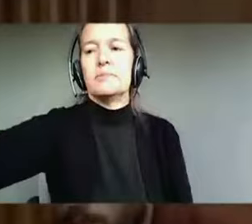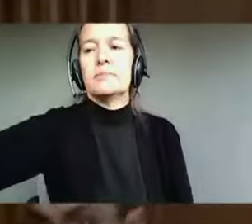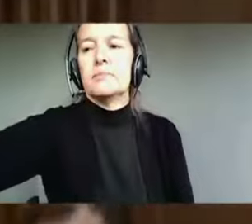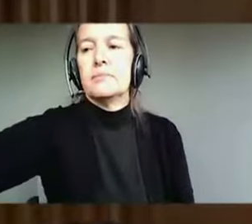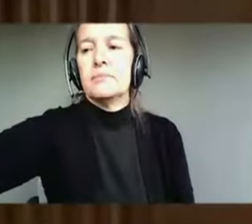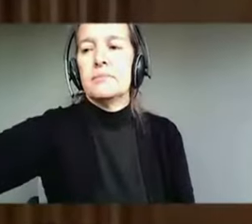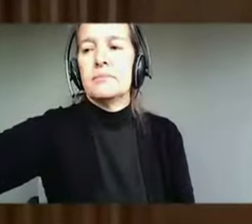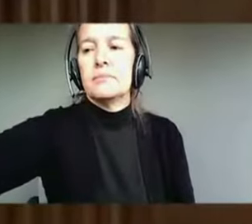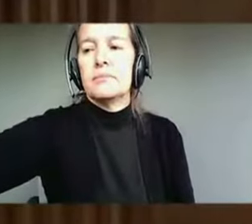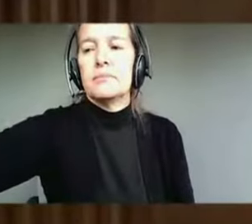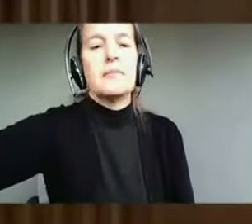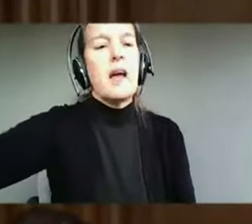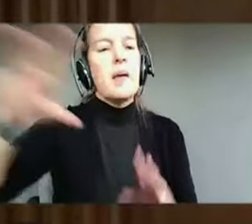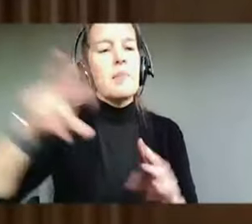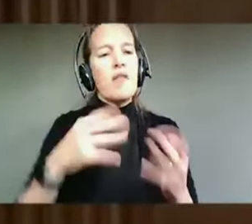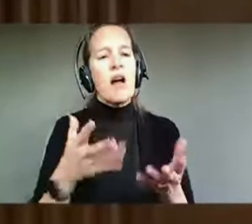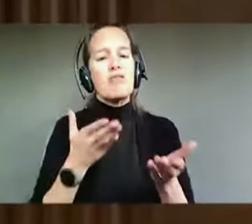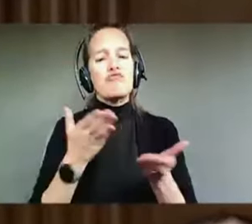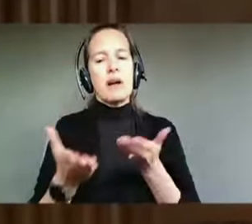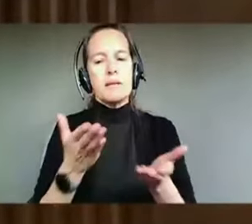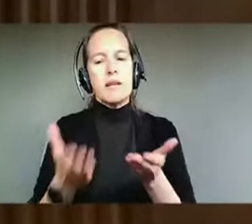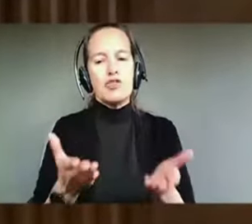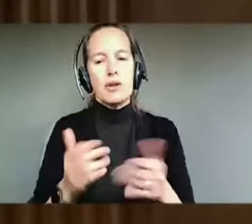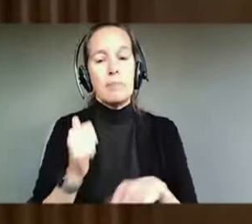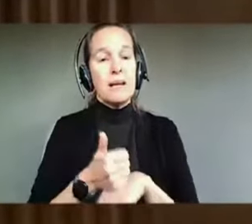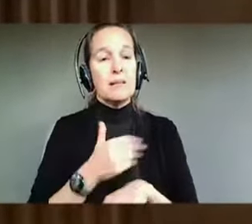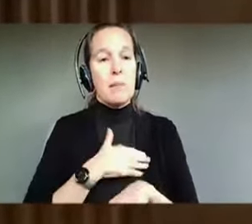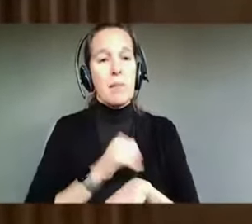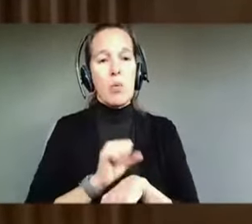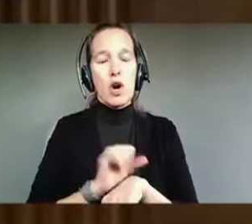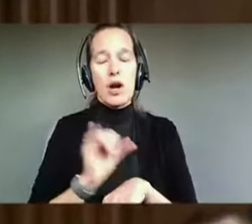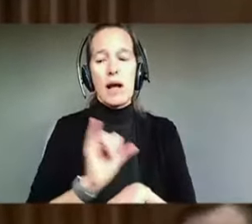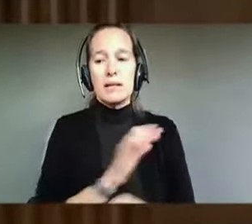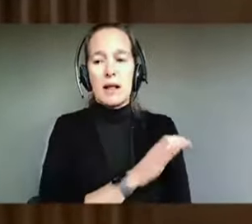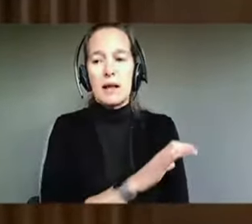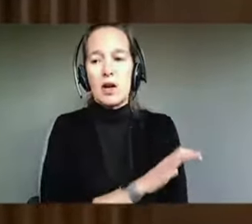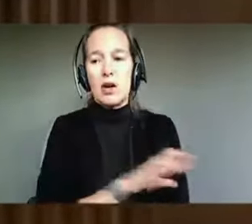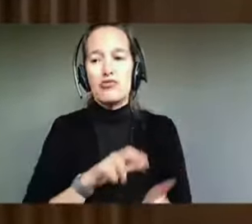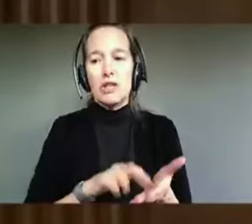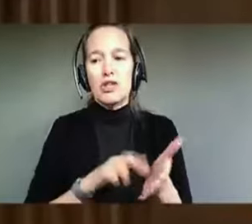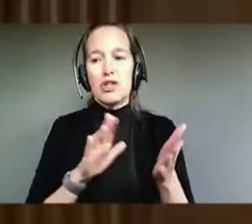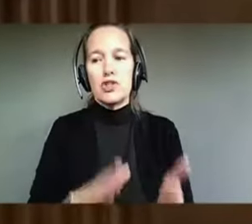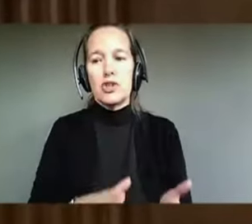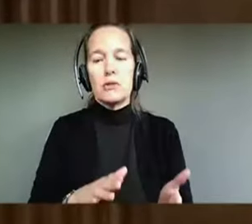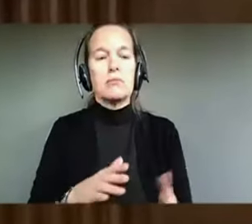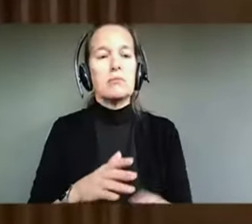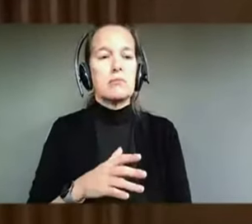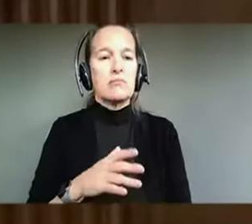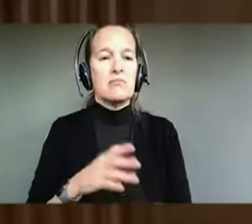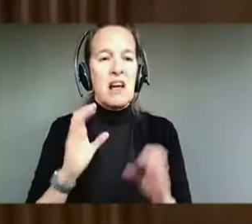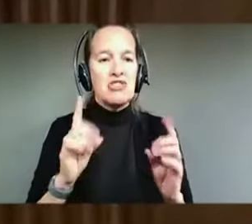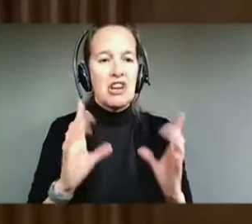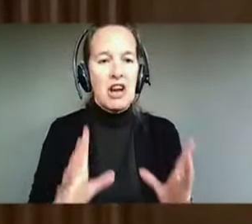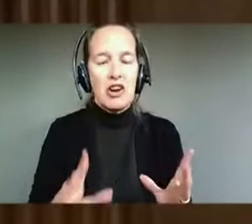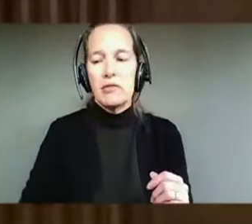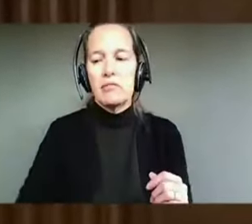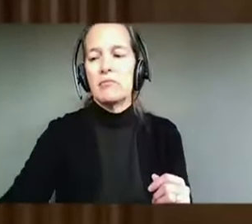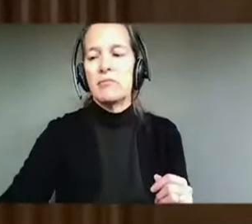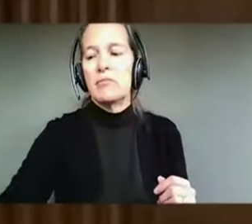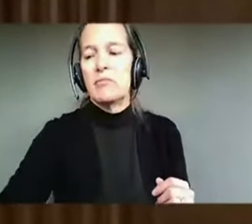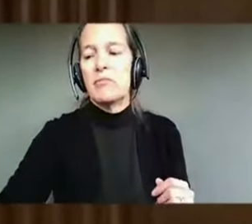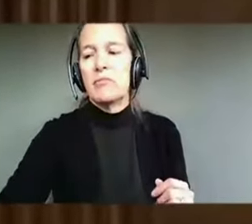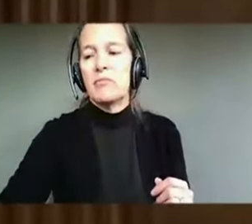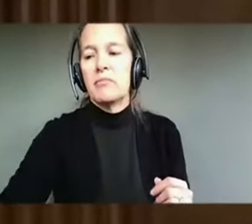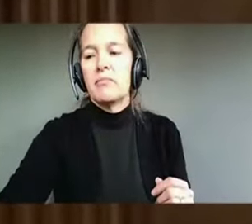as based on my work as a clinical researcher, a clinician, and an educator. I'm an ICU doc in a